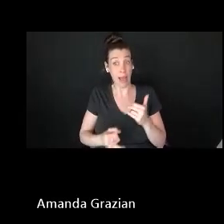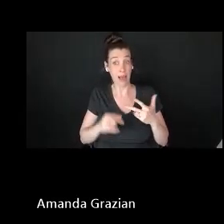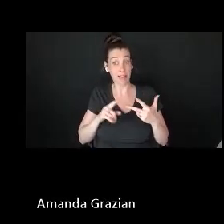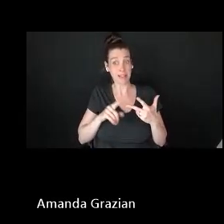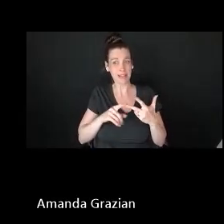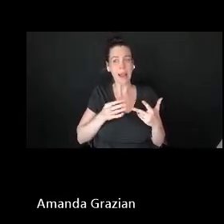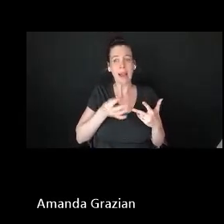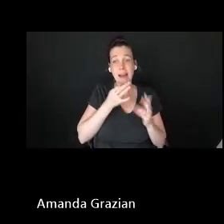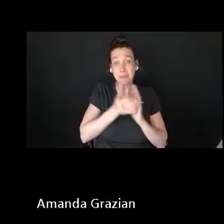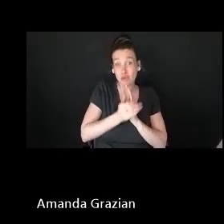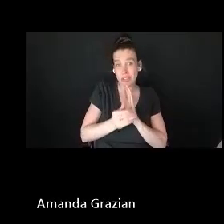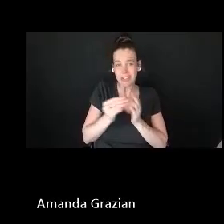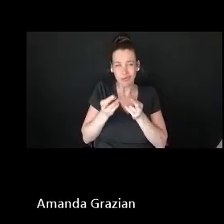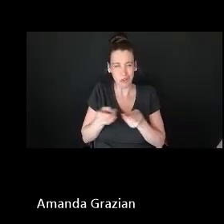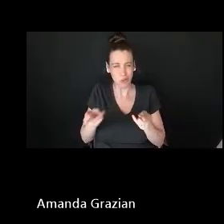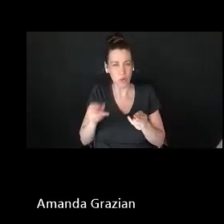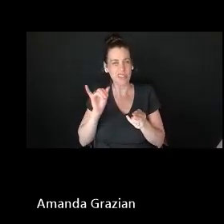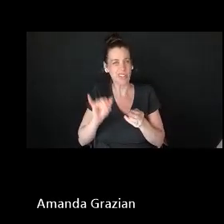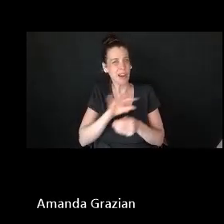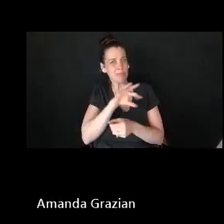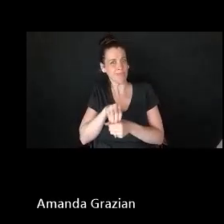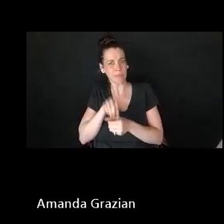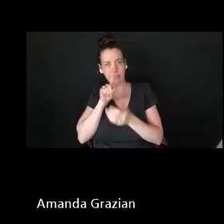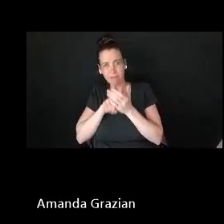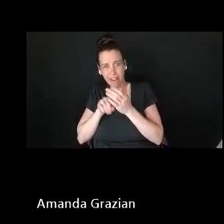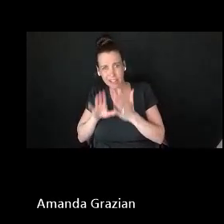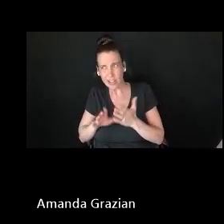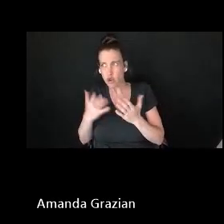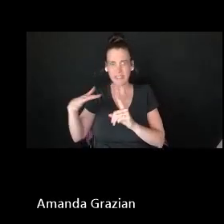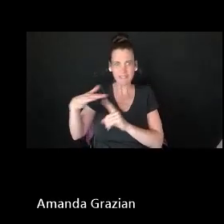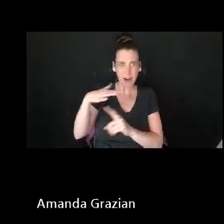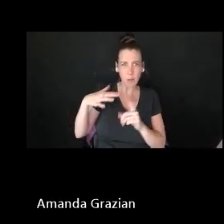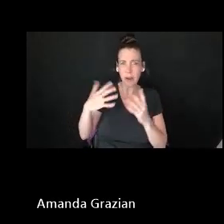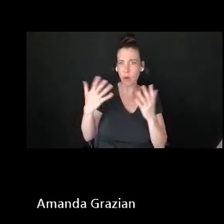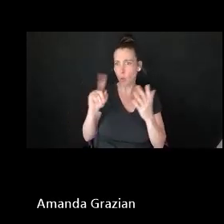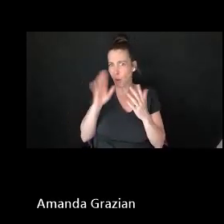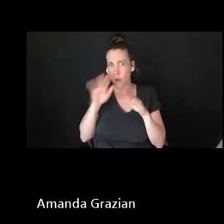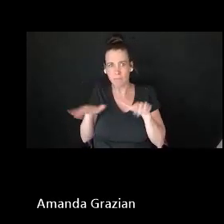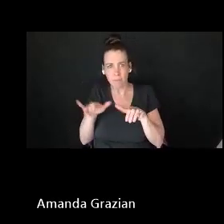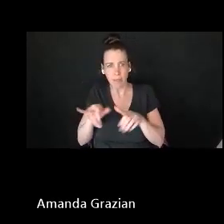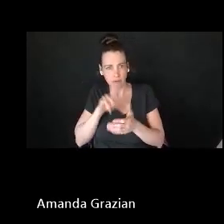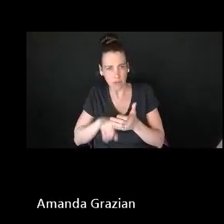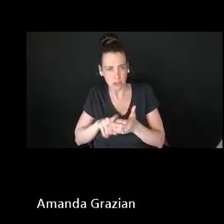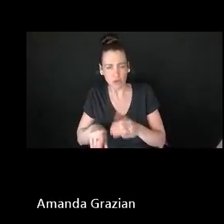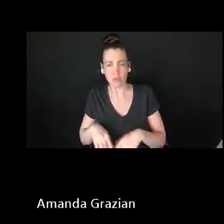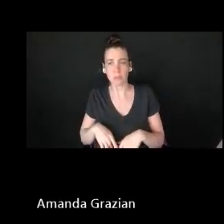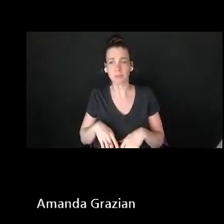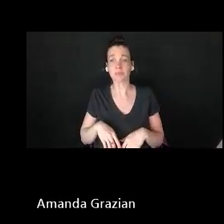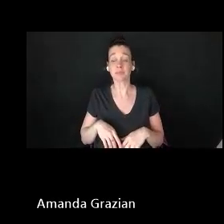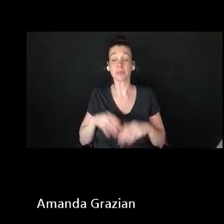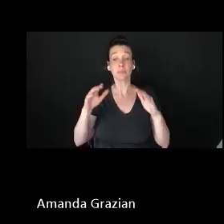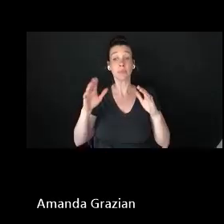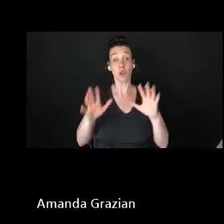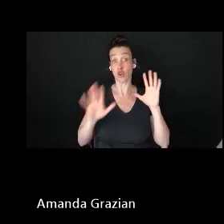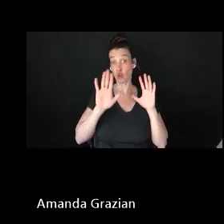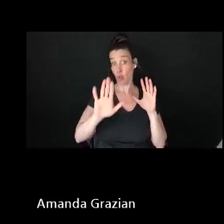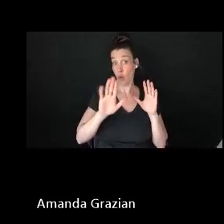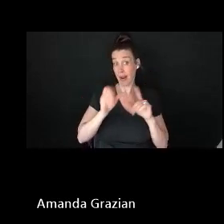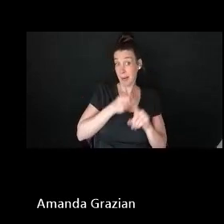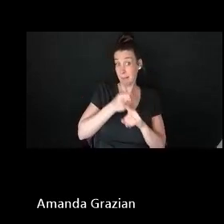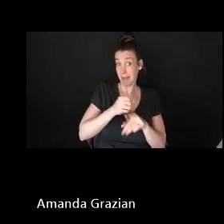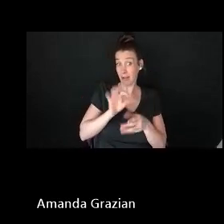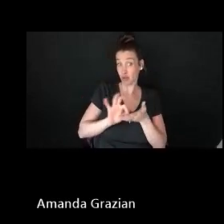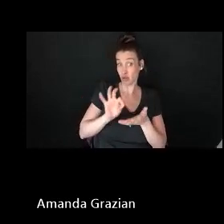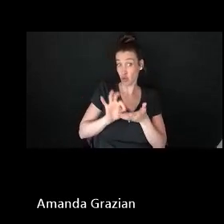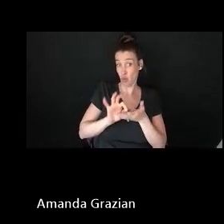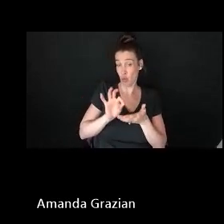which incorporates investigator and environment criteria. The overall impact score is informed by